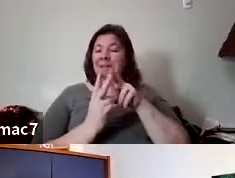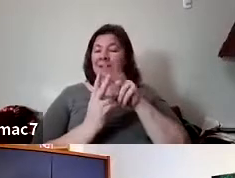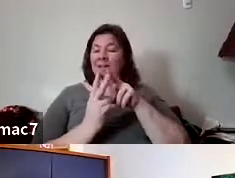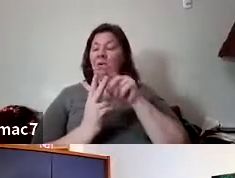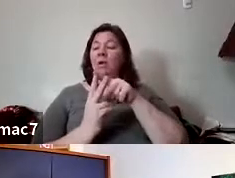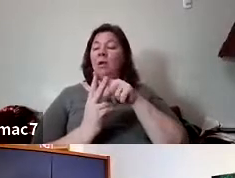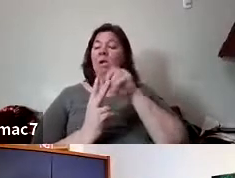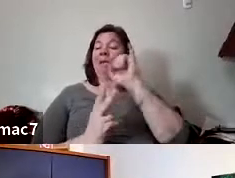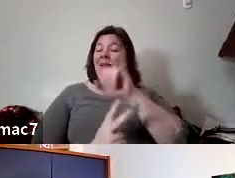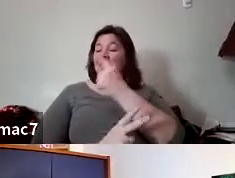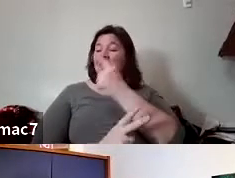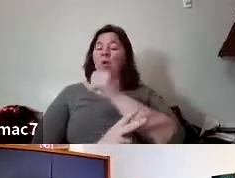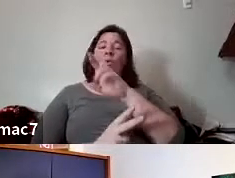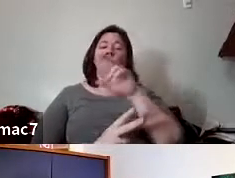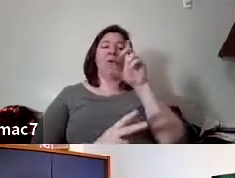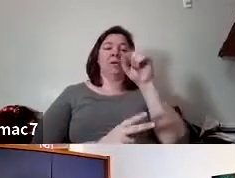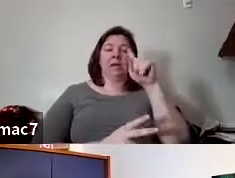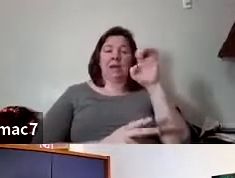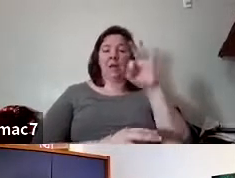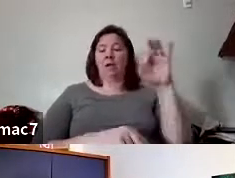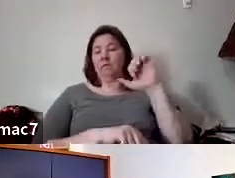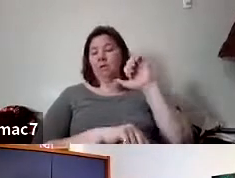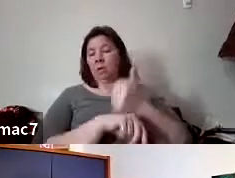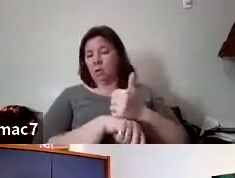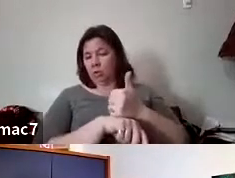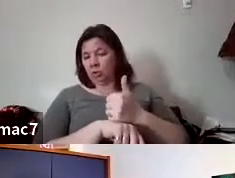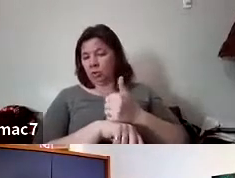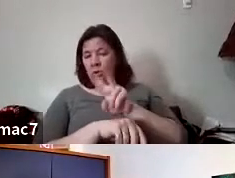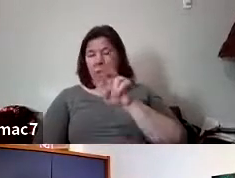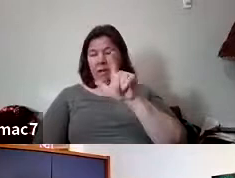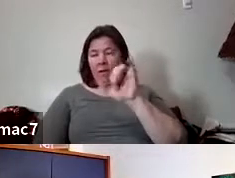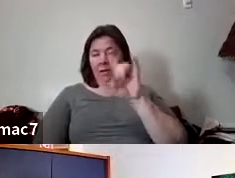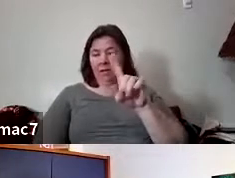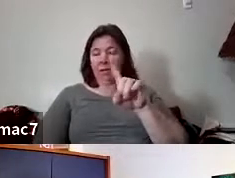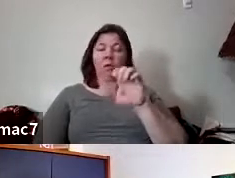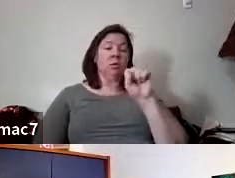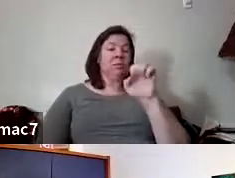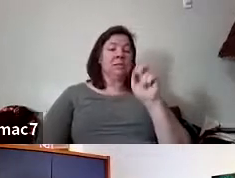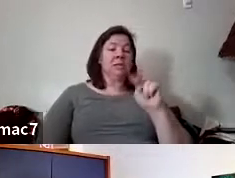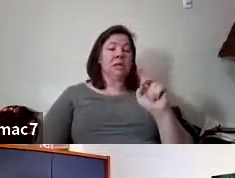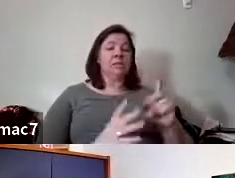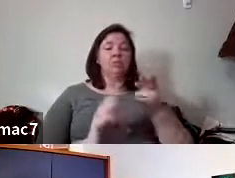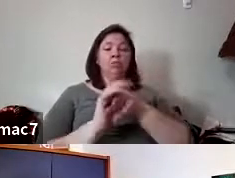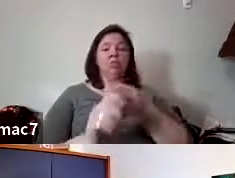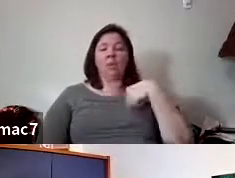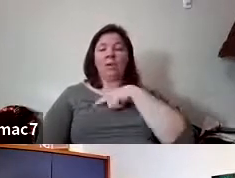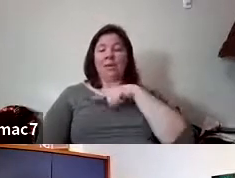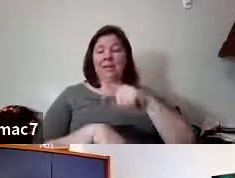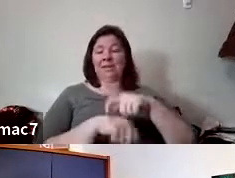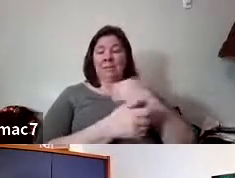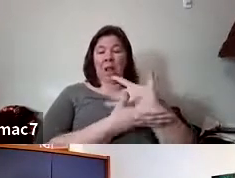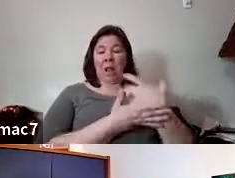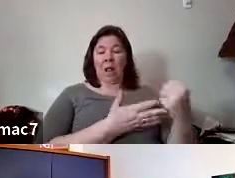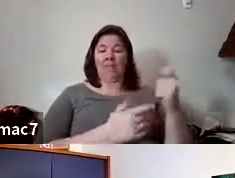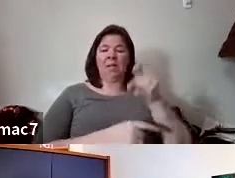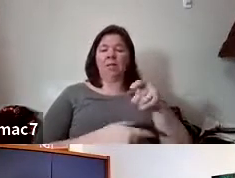launch, that is valid for 1 year. I just want Sean to come on quickly because I think we're running out of time here. We need to